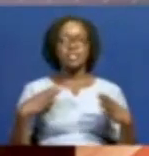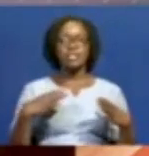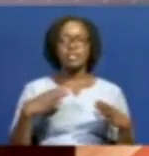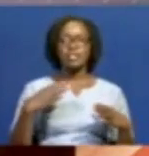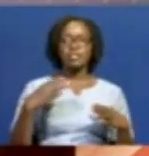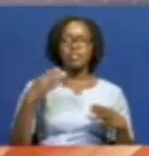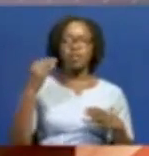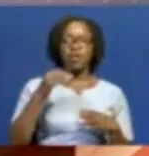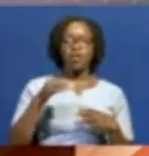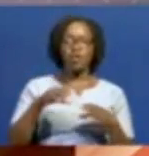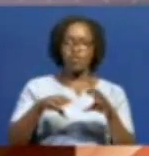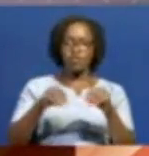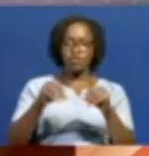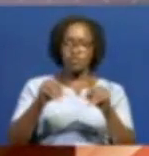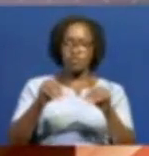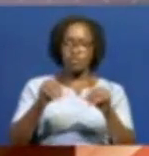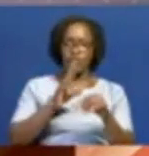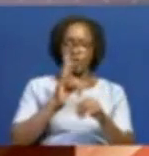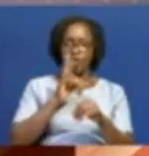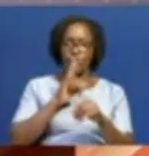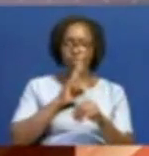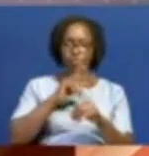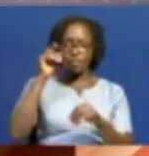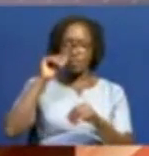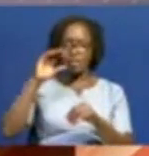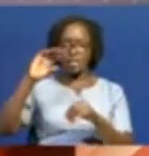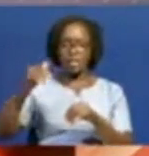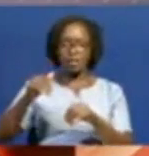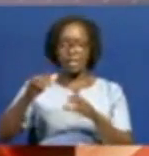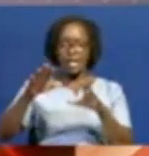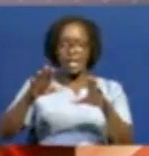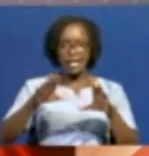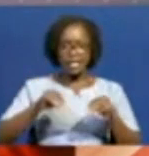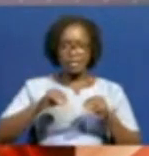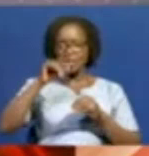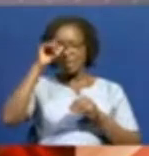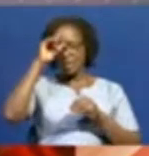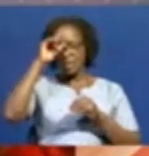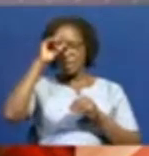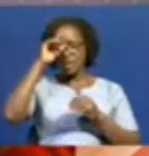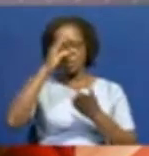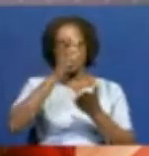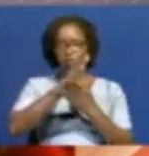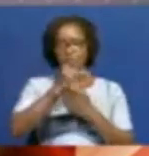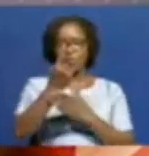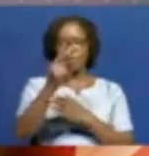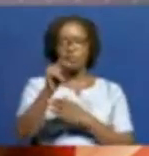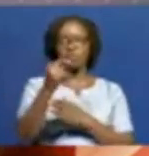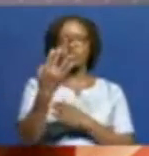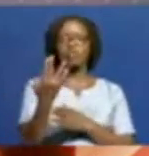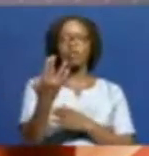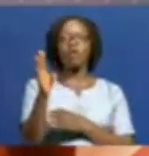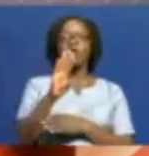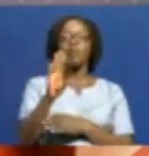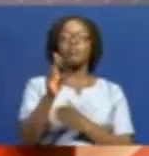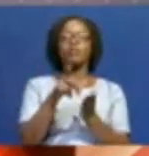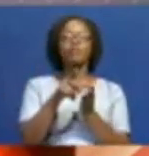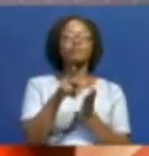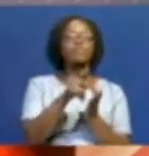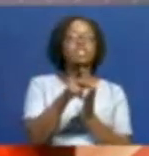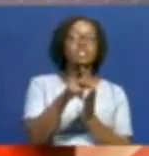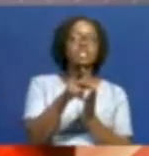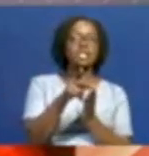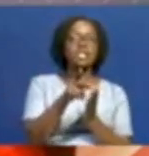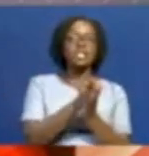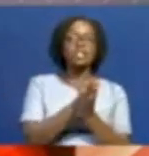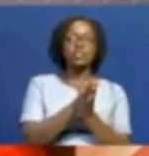Dongo Kundu in Mombasa County have welcomed the move by the government to halt 1.4 billion shillings compensation in a bid